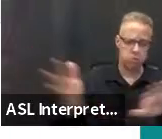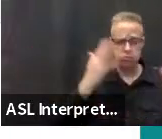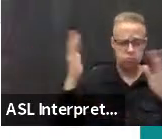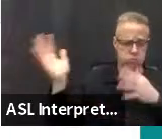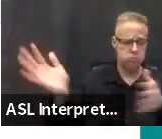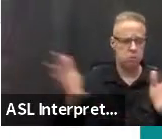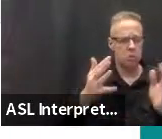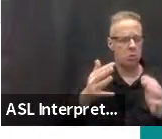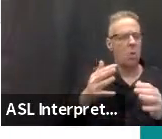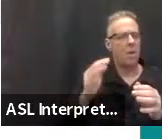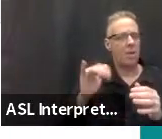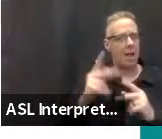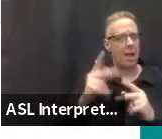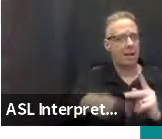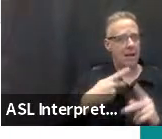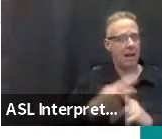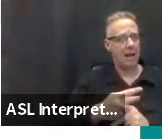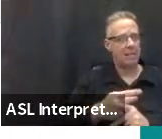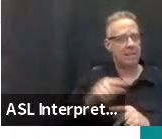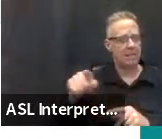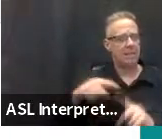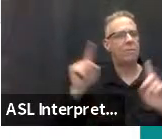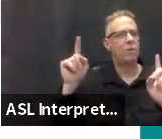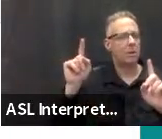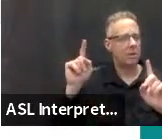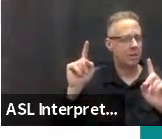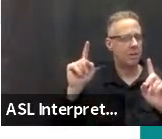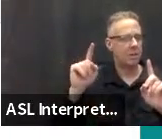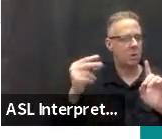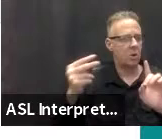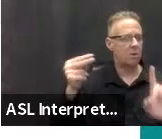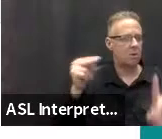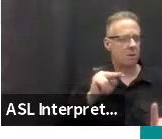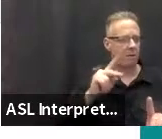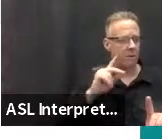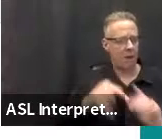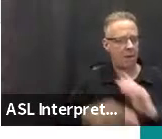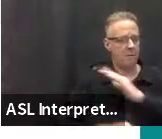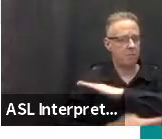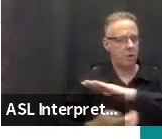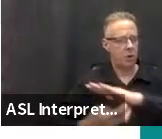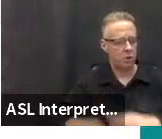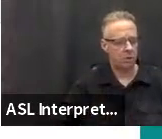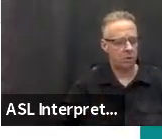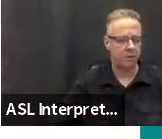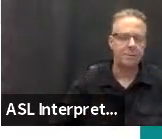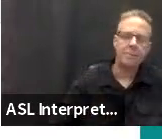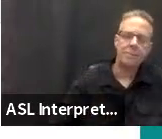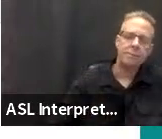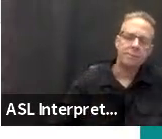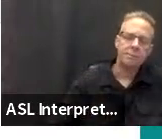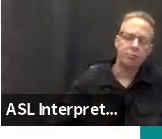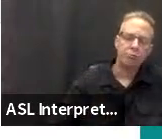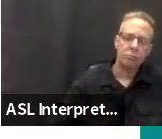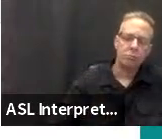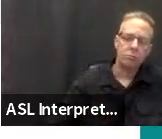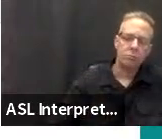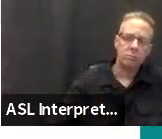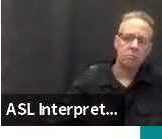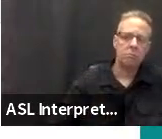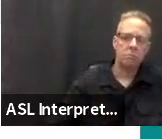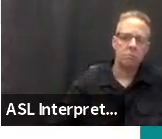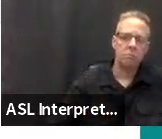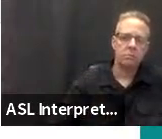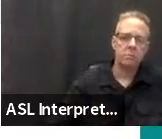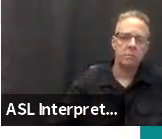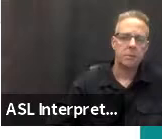so that exposure to the elements is a little bit different when you think about it in this bridge environment. On